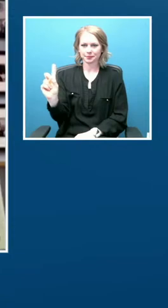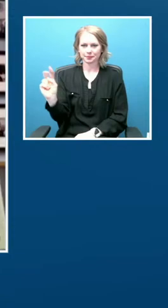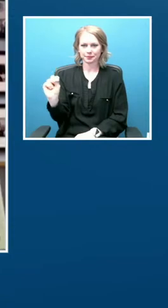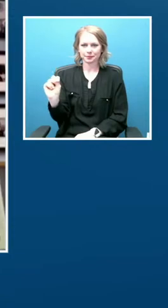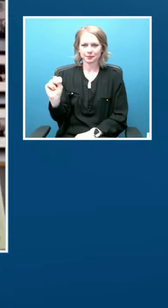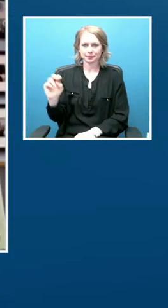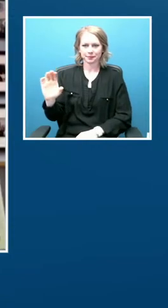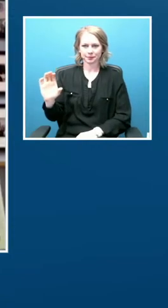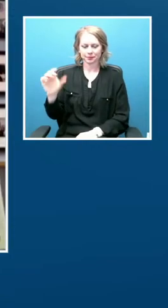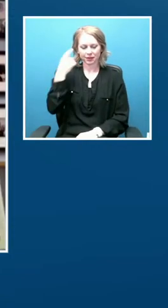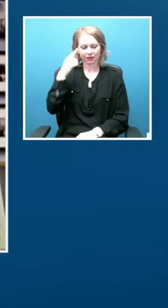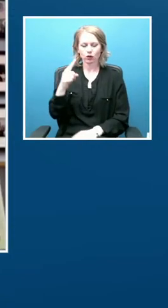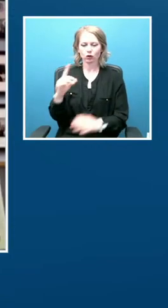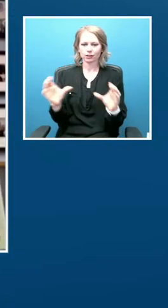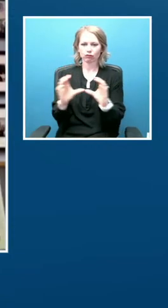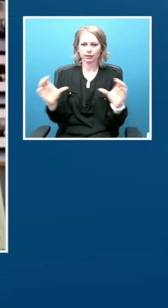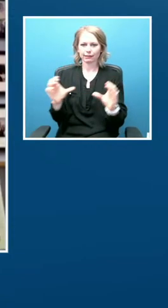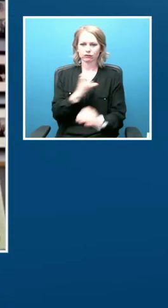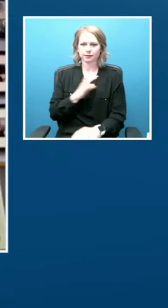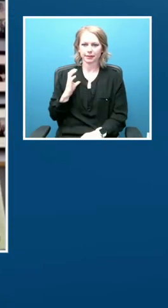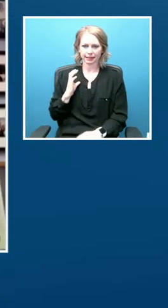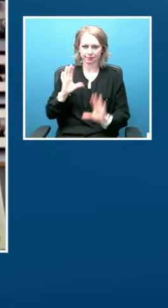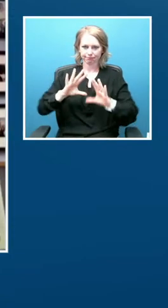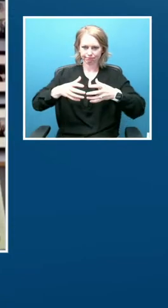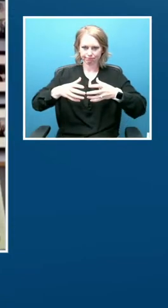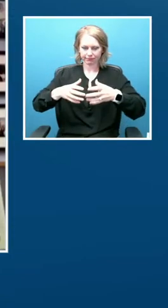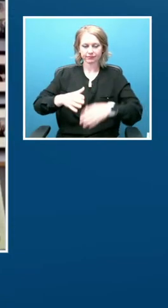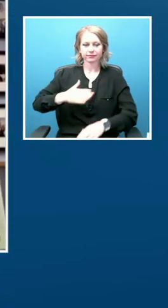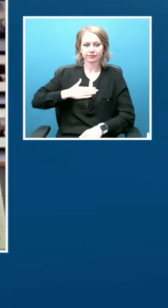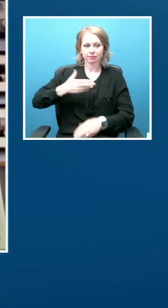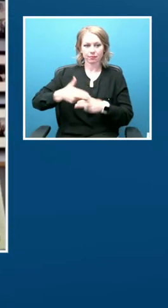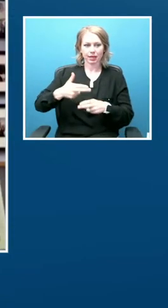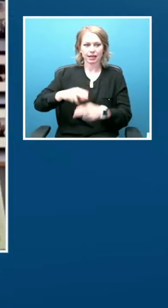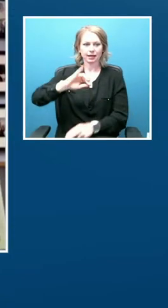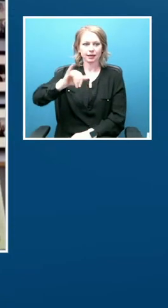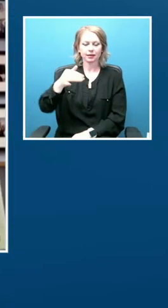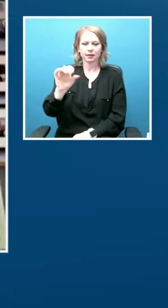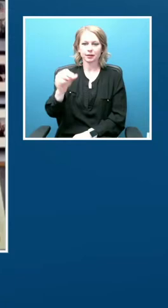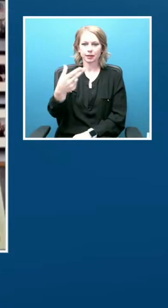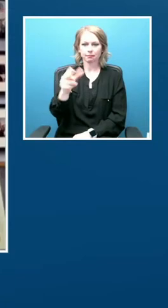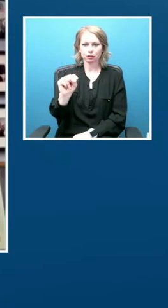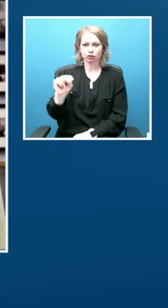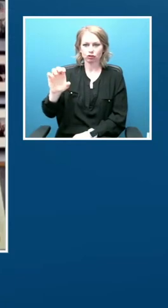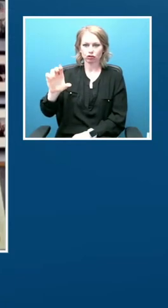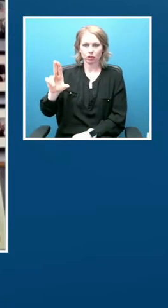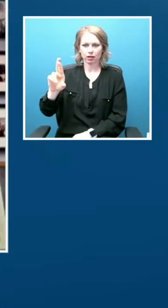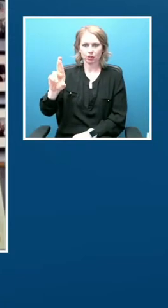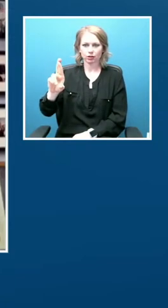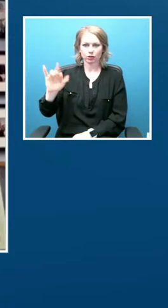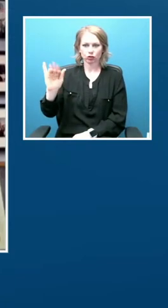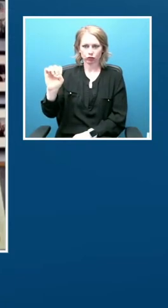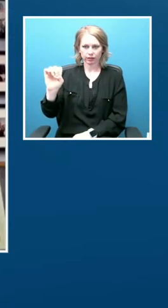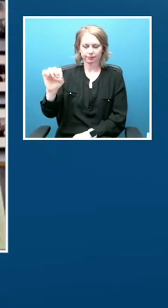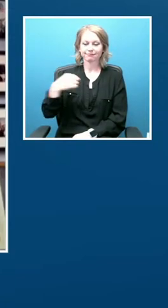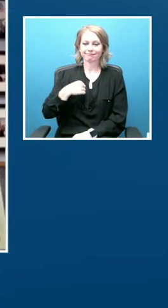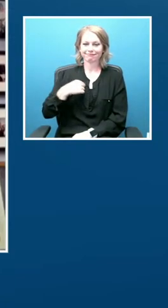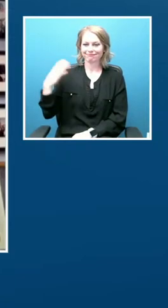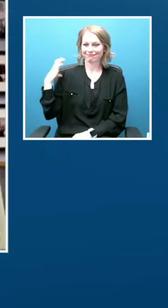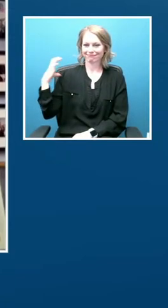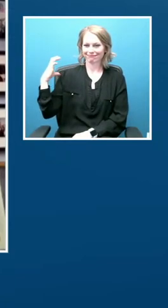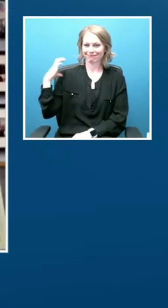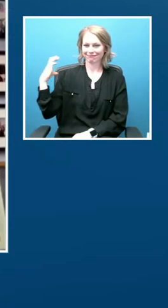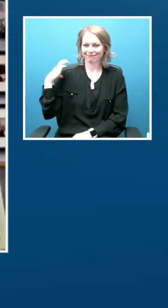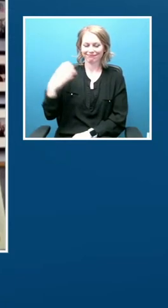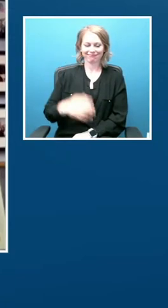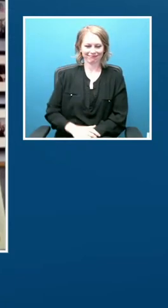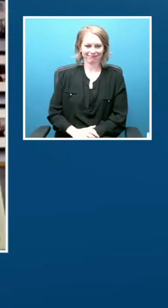Credentials Committee. I am John Curry, and I serve as chair of the Credentials Committee.